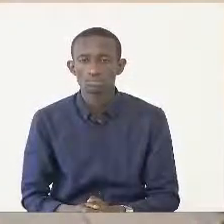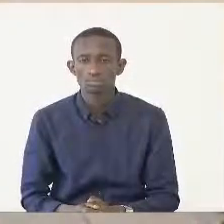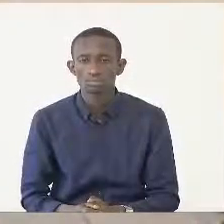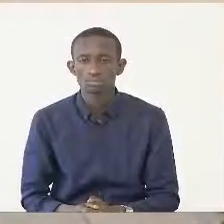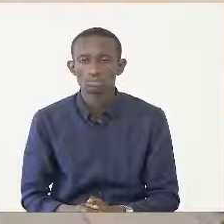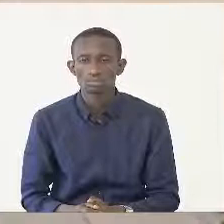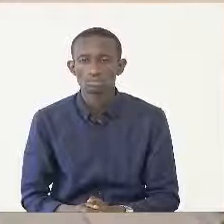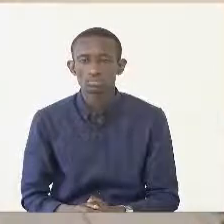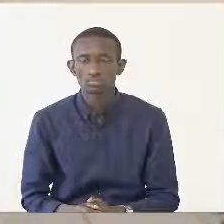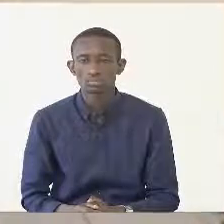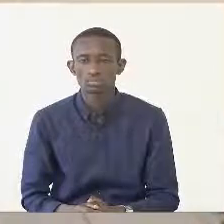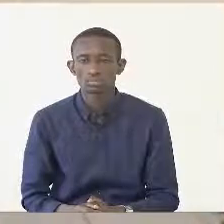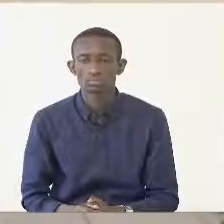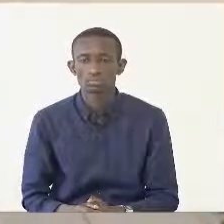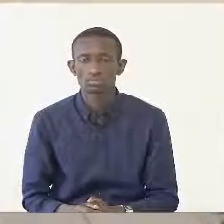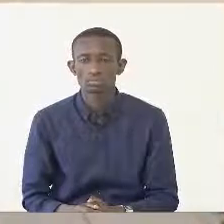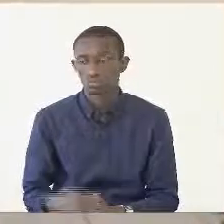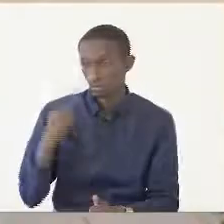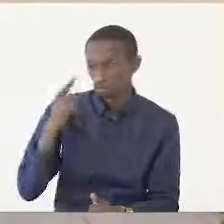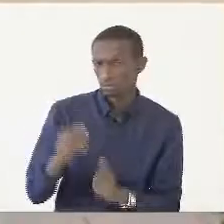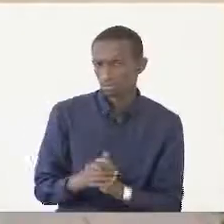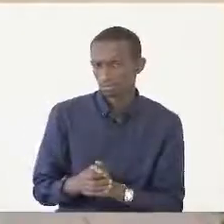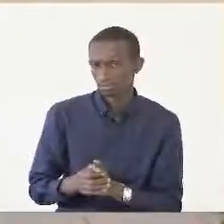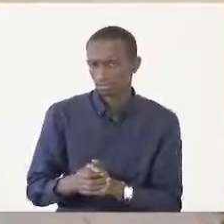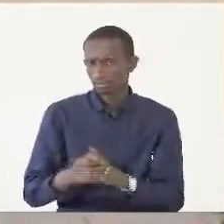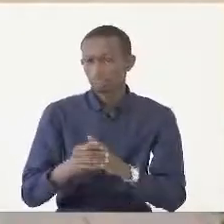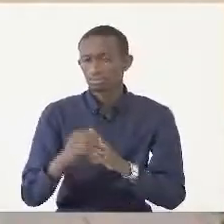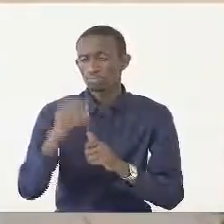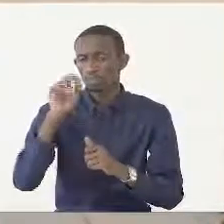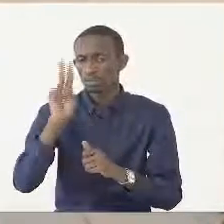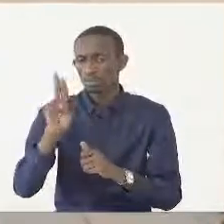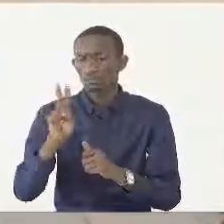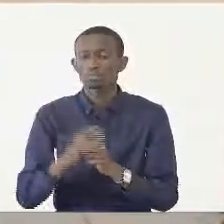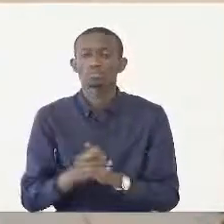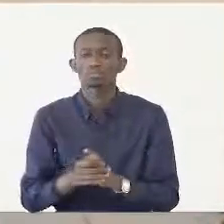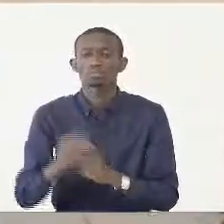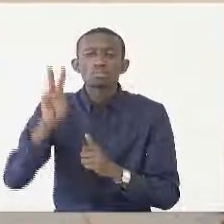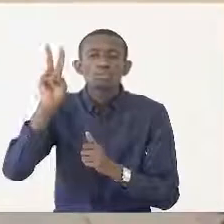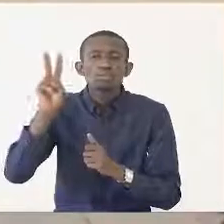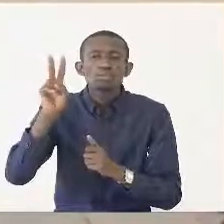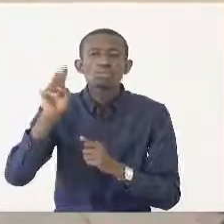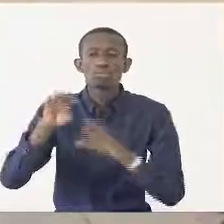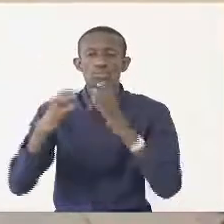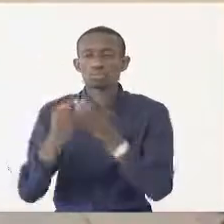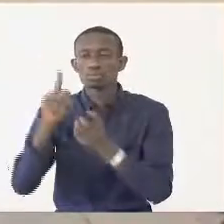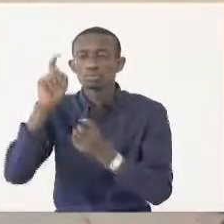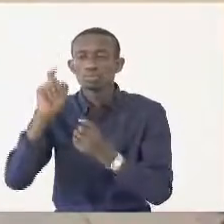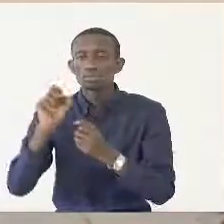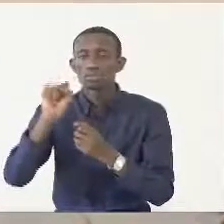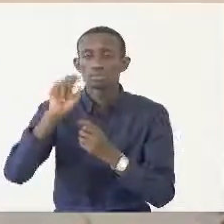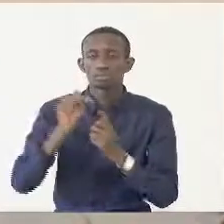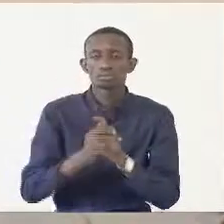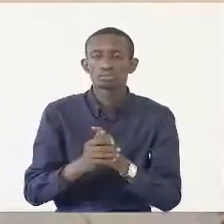find that V of the white sine that theta equals